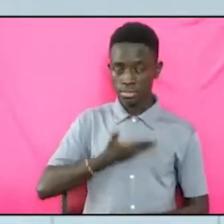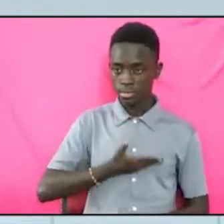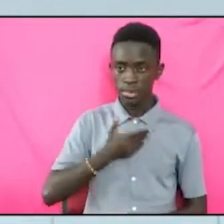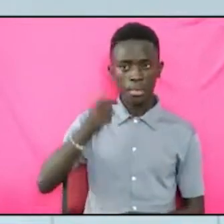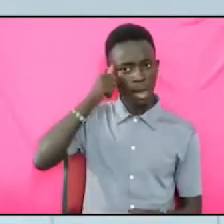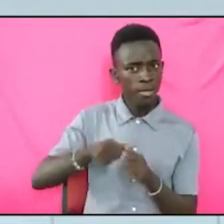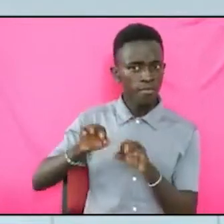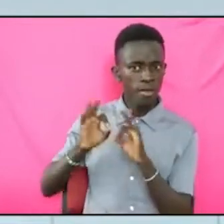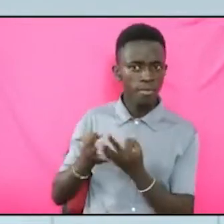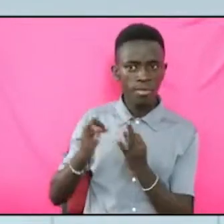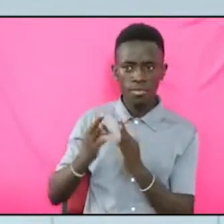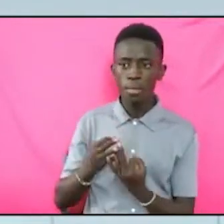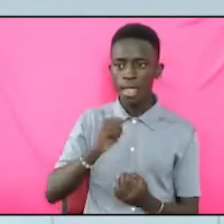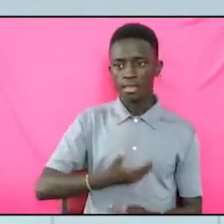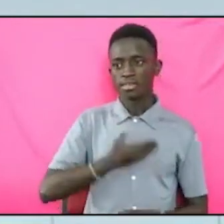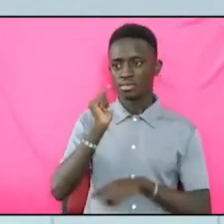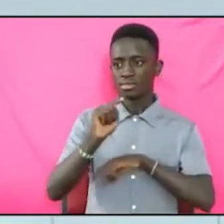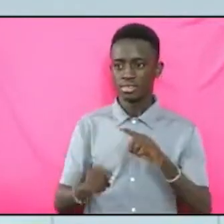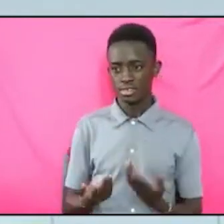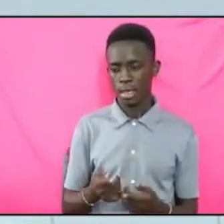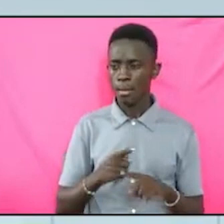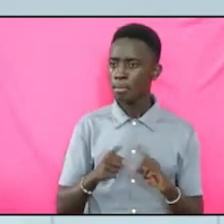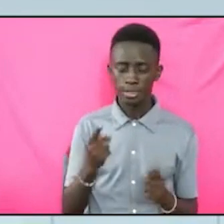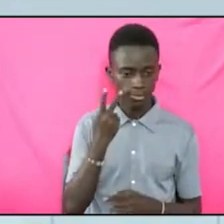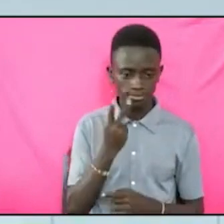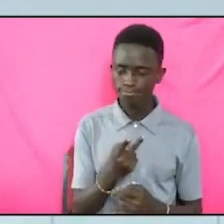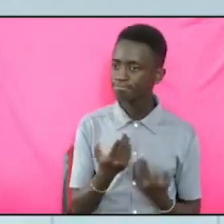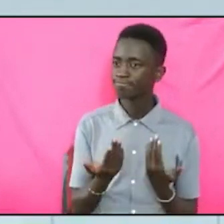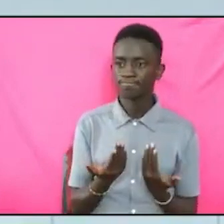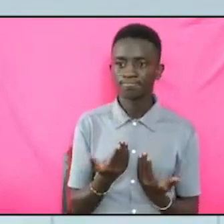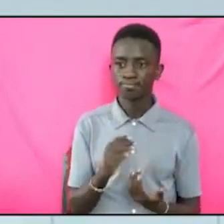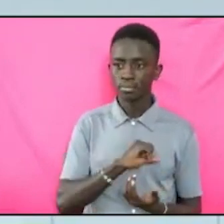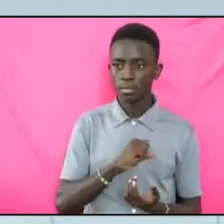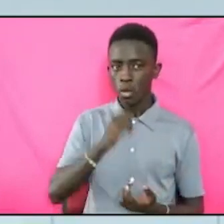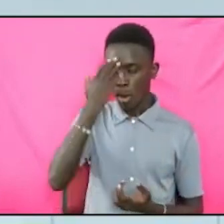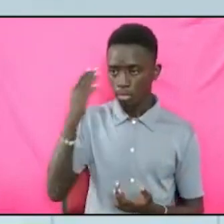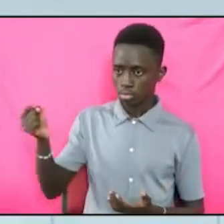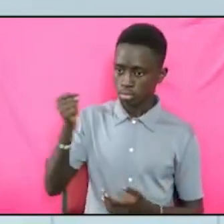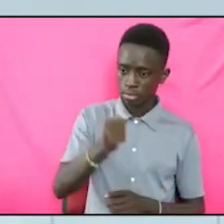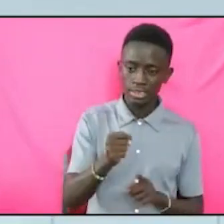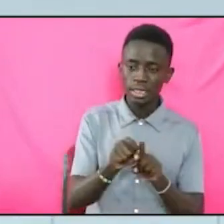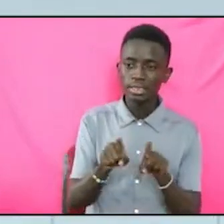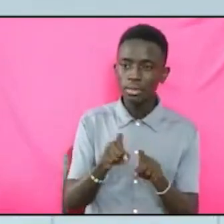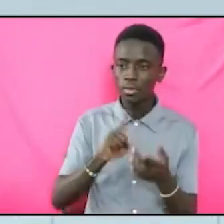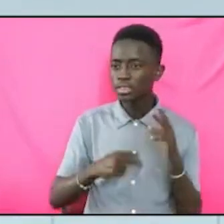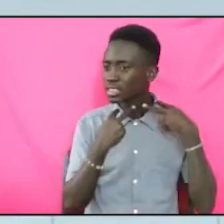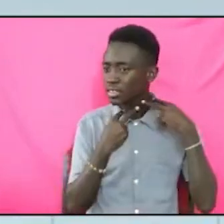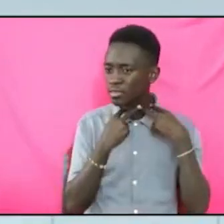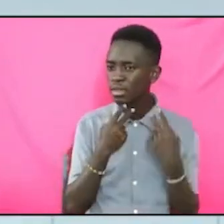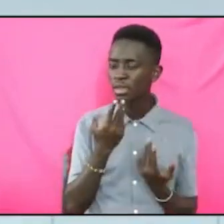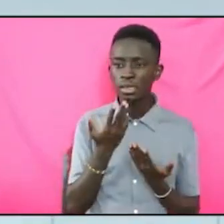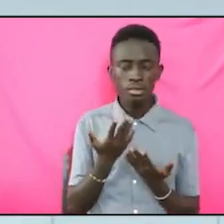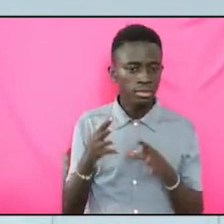She's been taken as a slave. She's been tortured. She's gone through tortures that she would not complain to